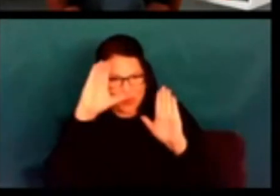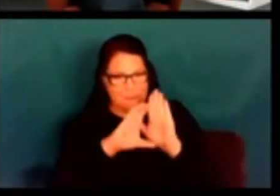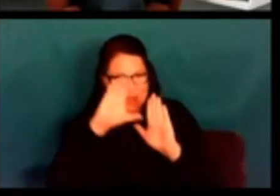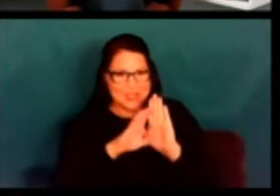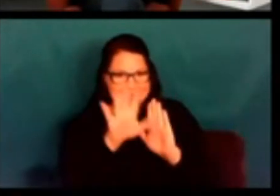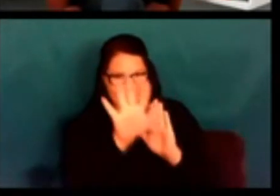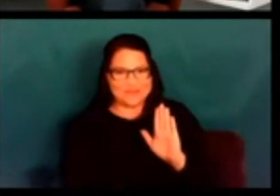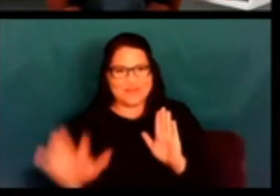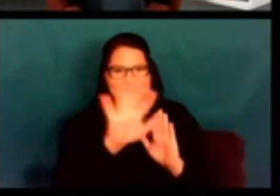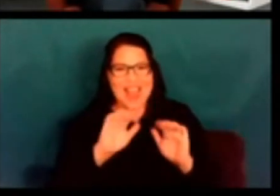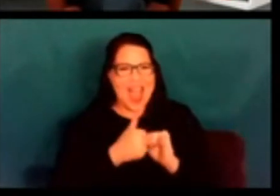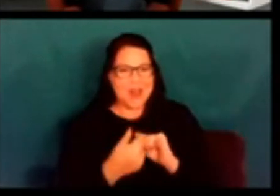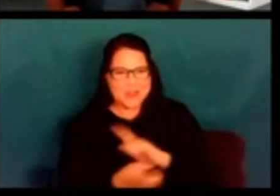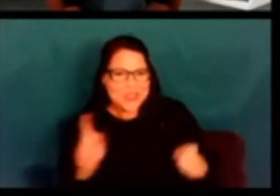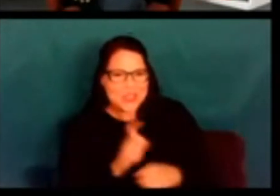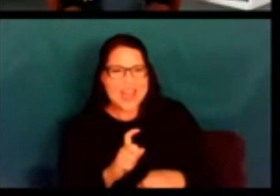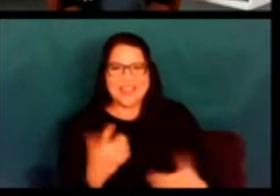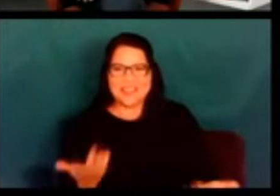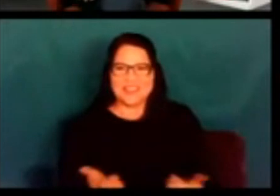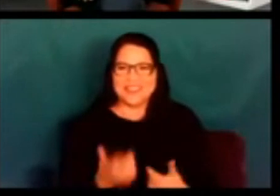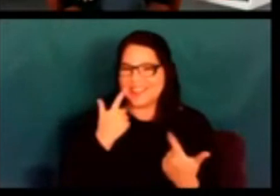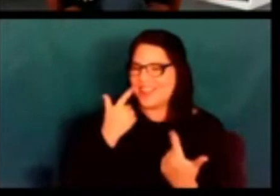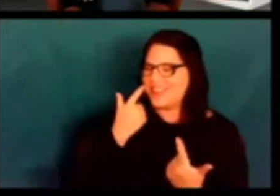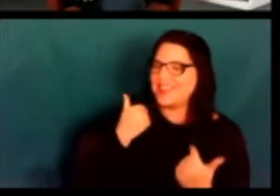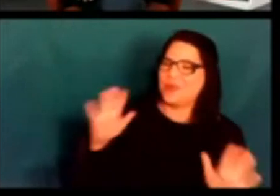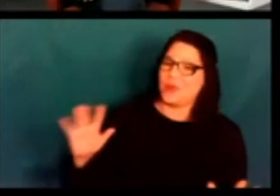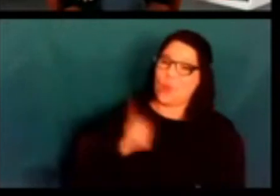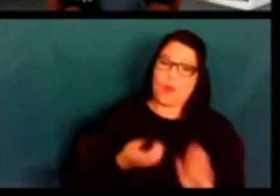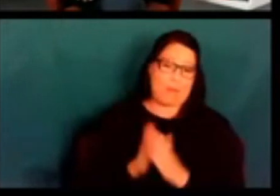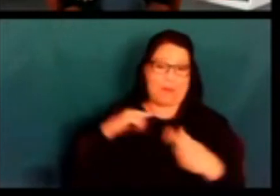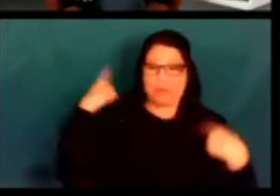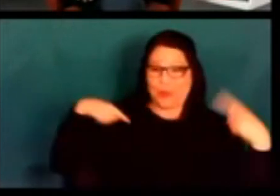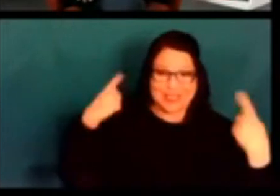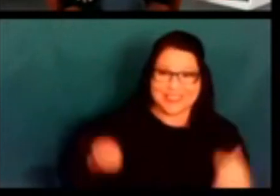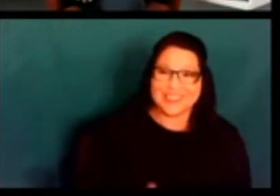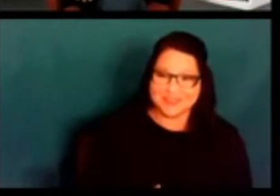So how did you get there? We went crazy.